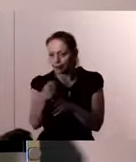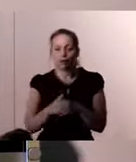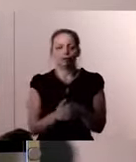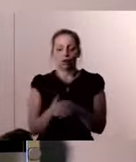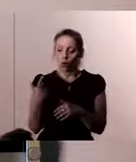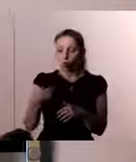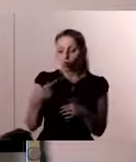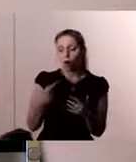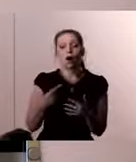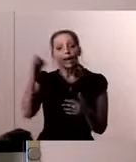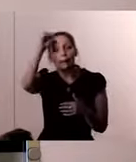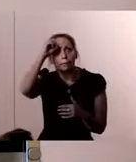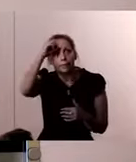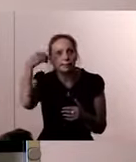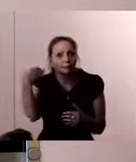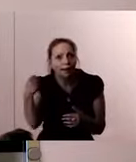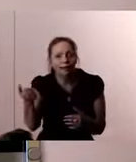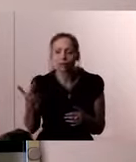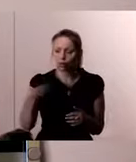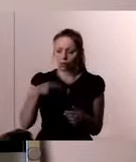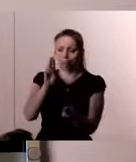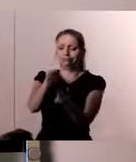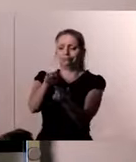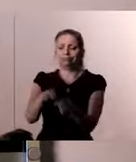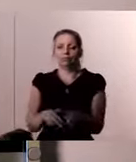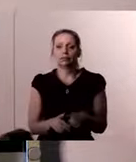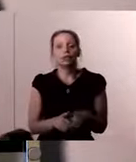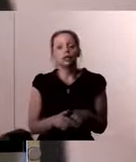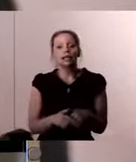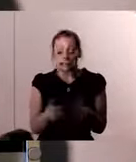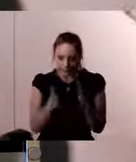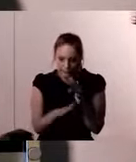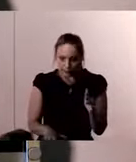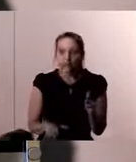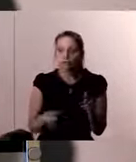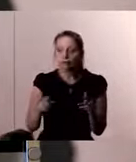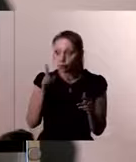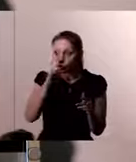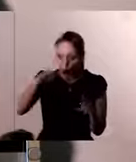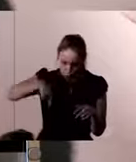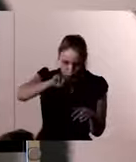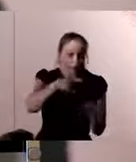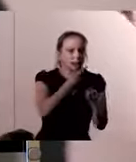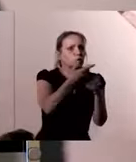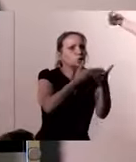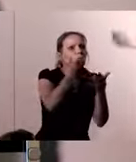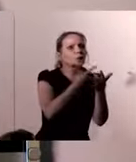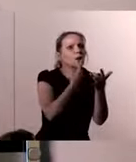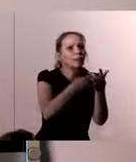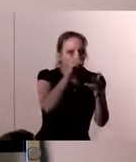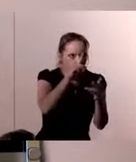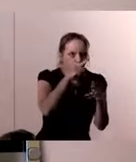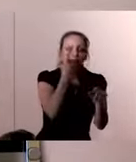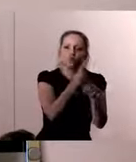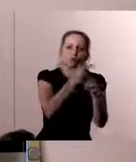there's so much opinion is because opinion is cheap. It costs money to send people out to talk to other people and to get an actual